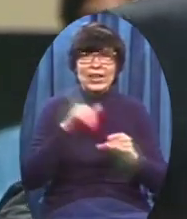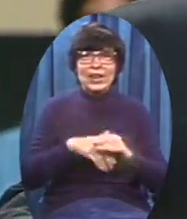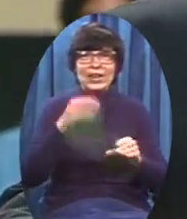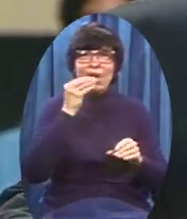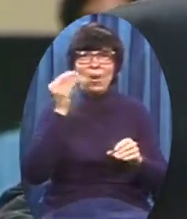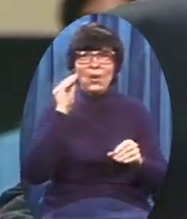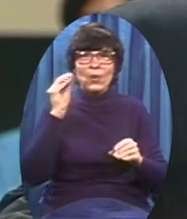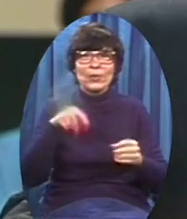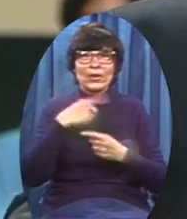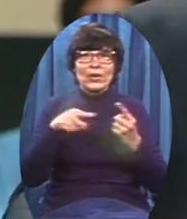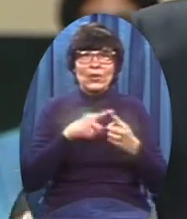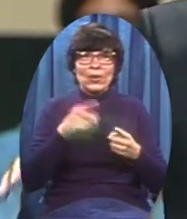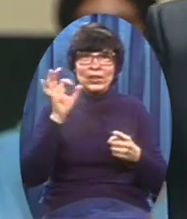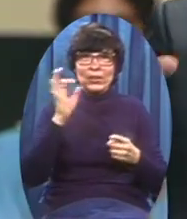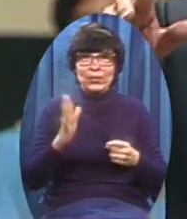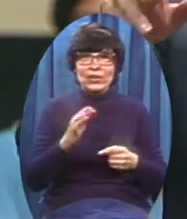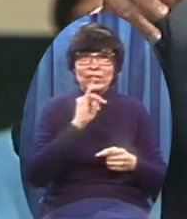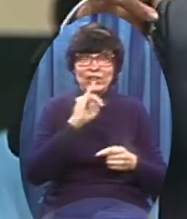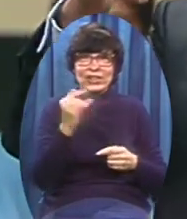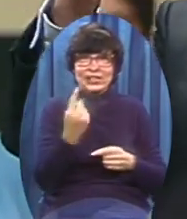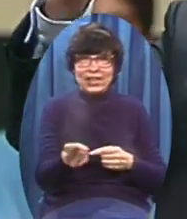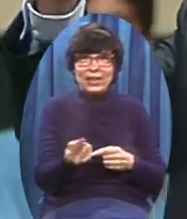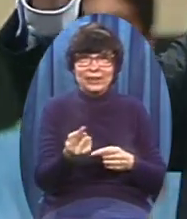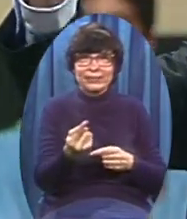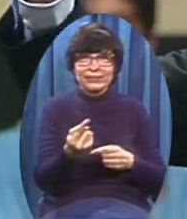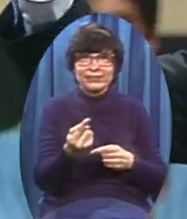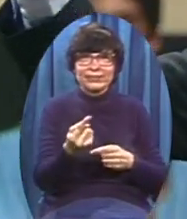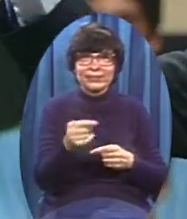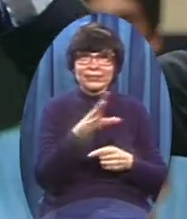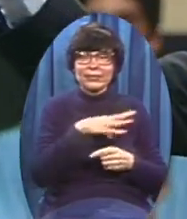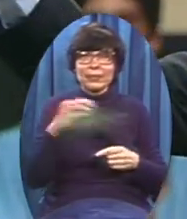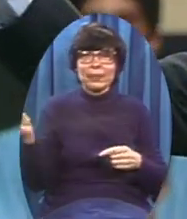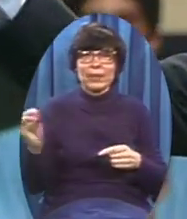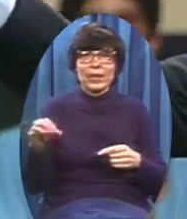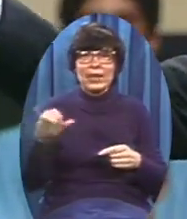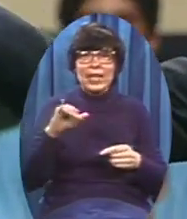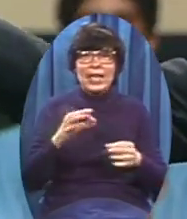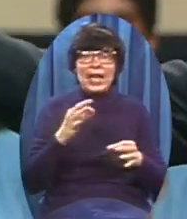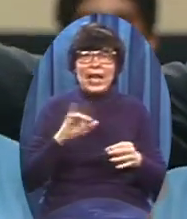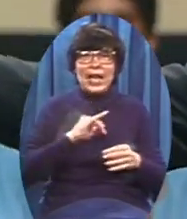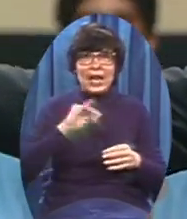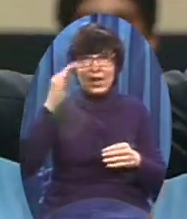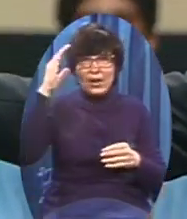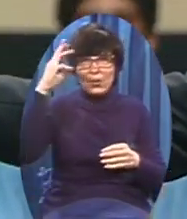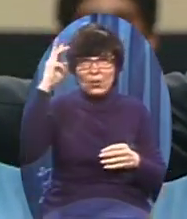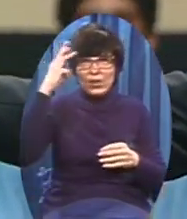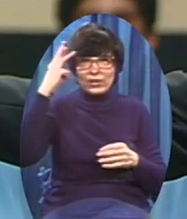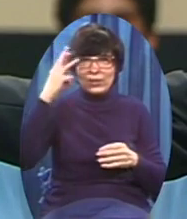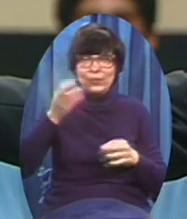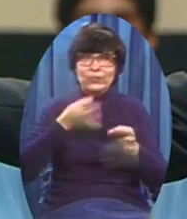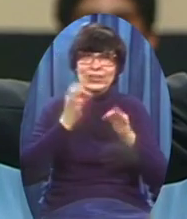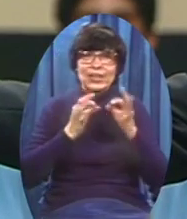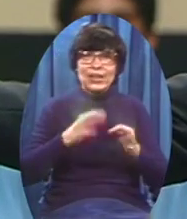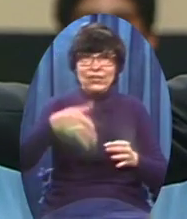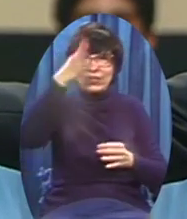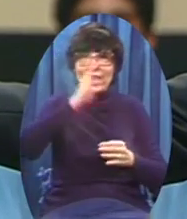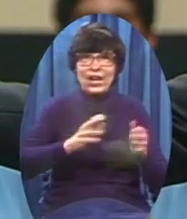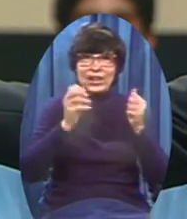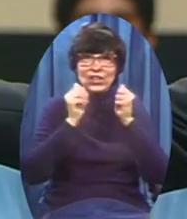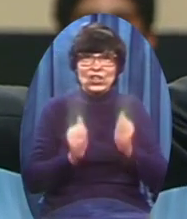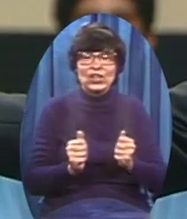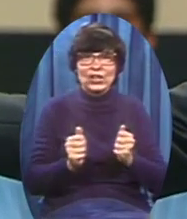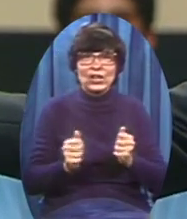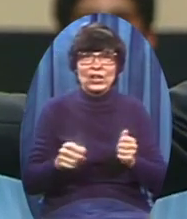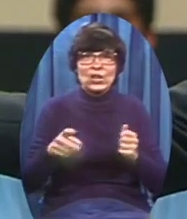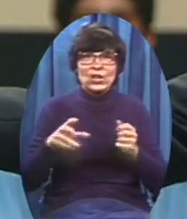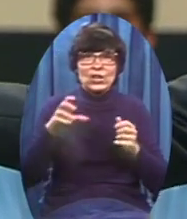in your heart. I wonder today if God's great X-ray could fold out here before us and that each one of us see what is